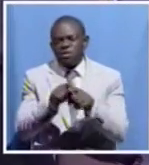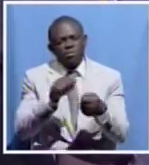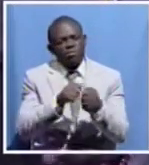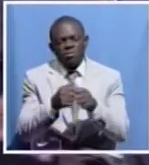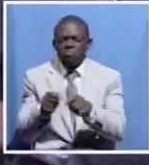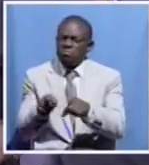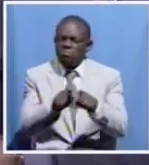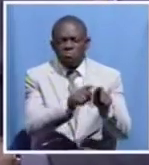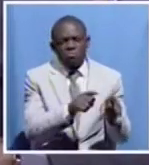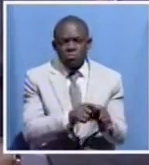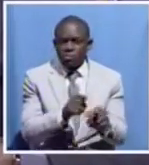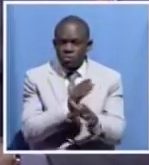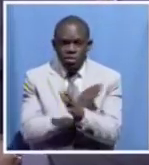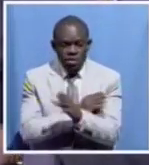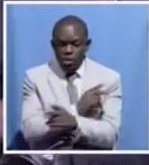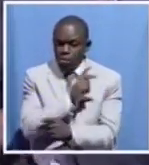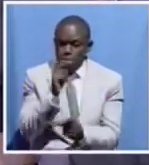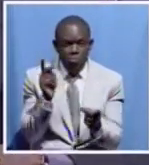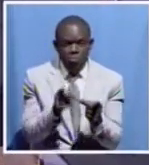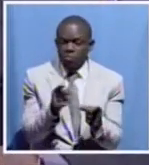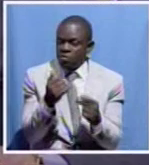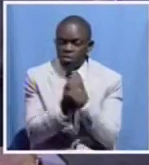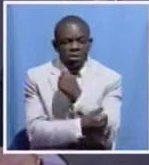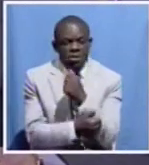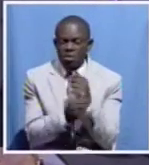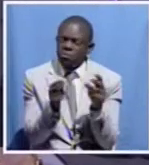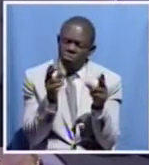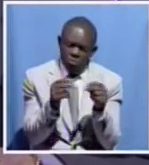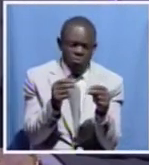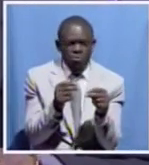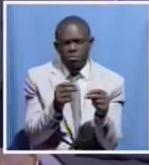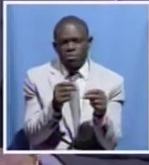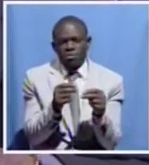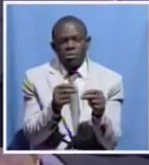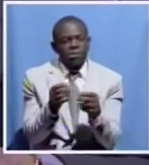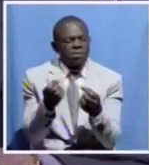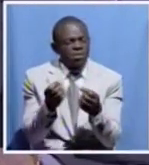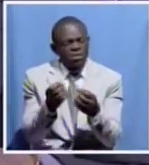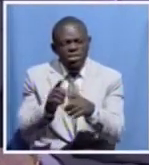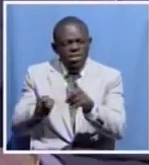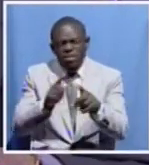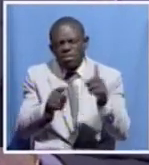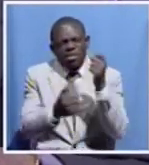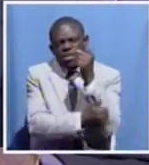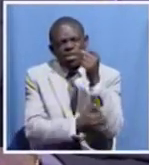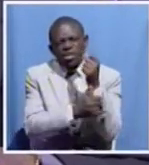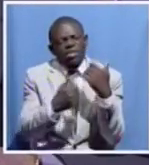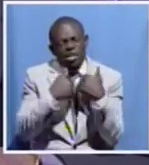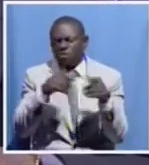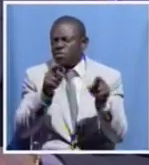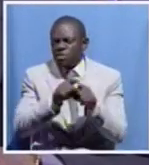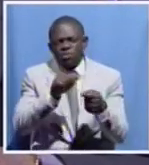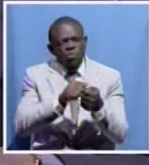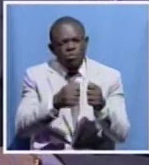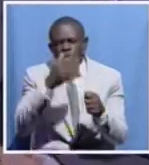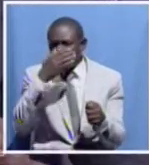utopian. It has these issues just like several other countries I cannot name have, probably even at a much higher level.